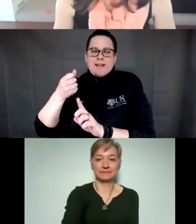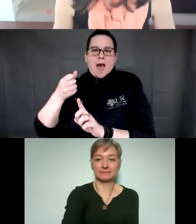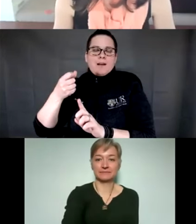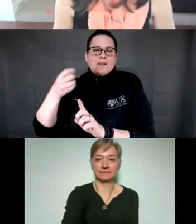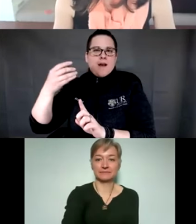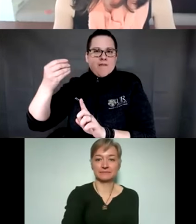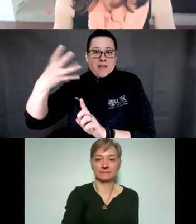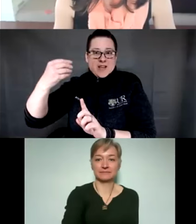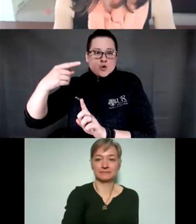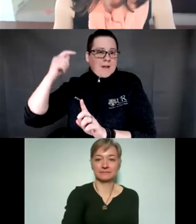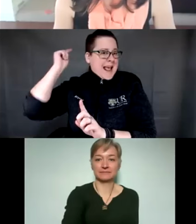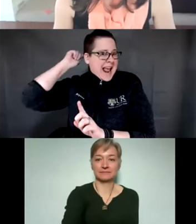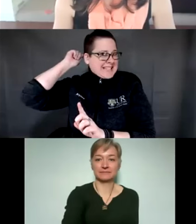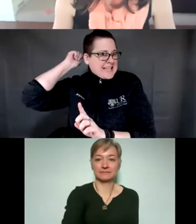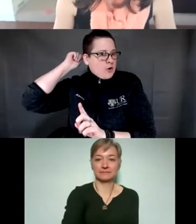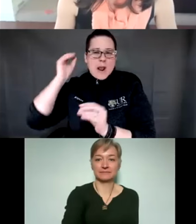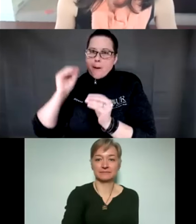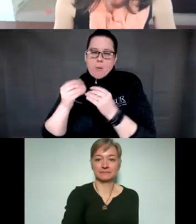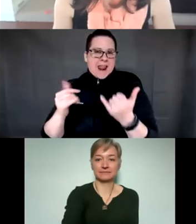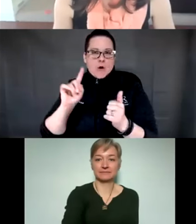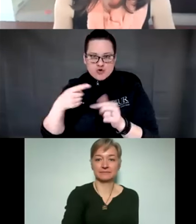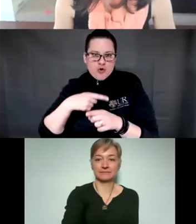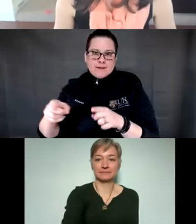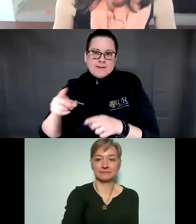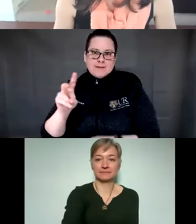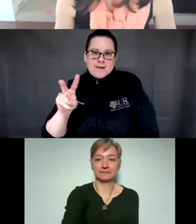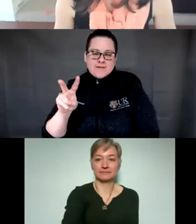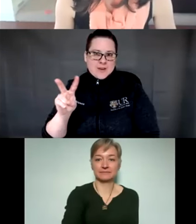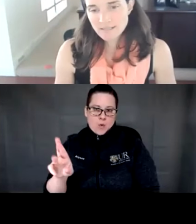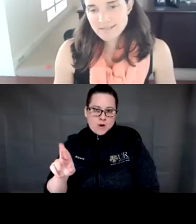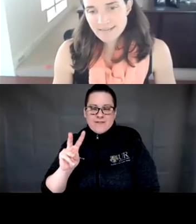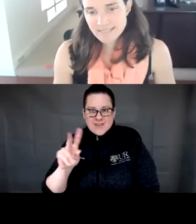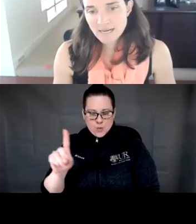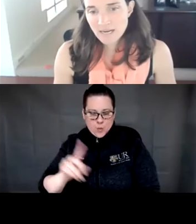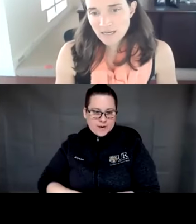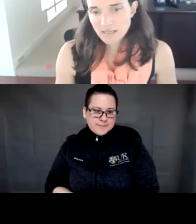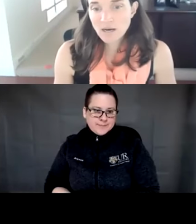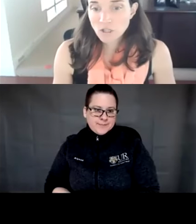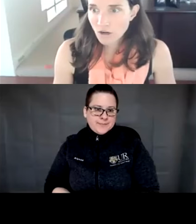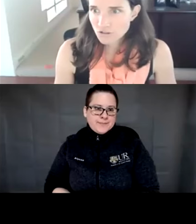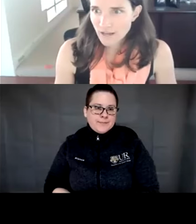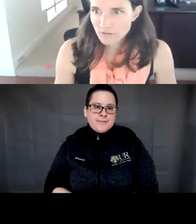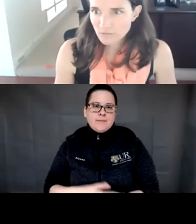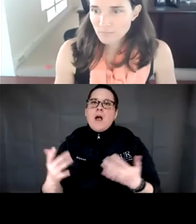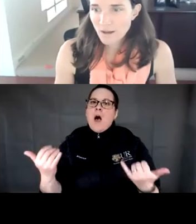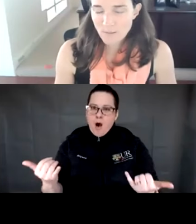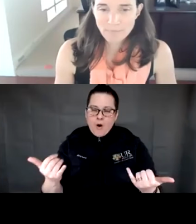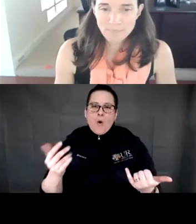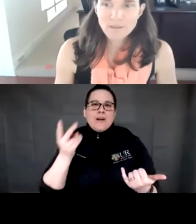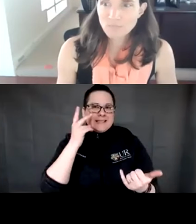it's very restricted to V1. Similarly, we now see a nice